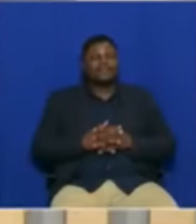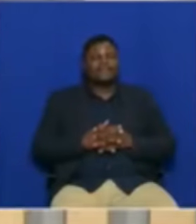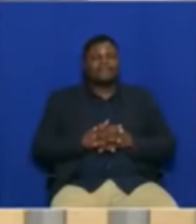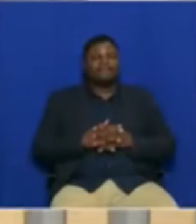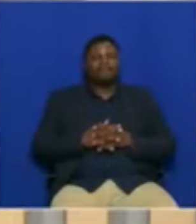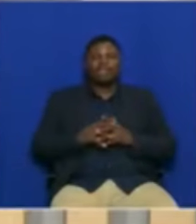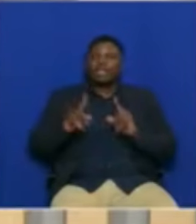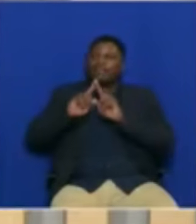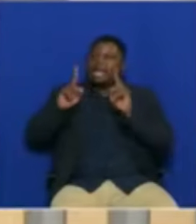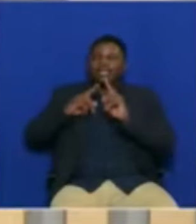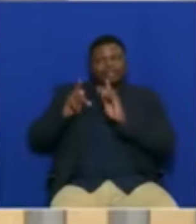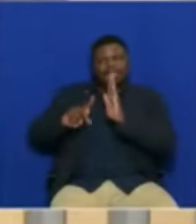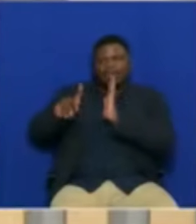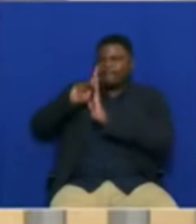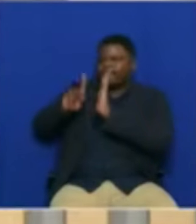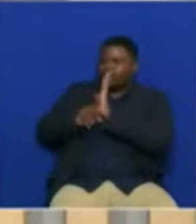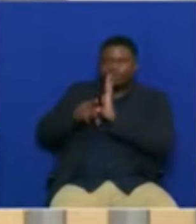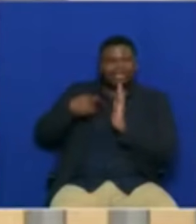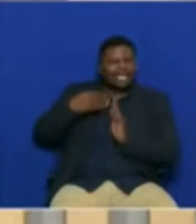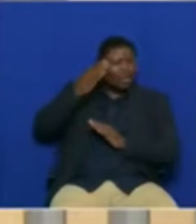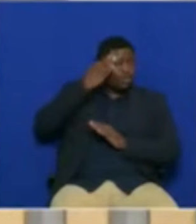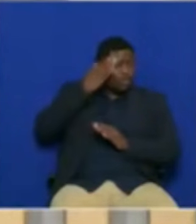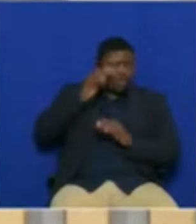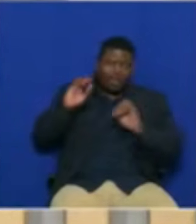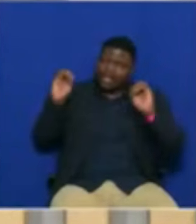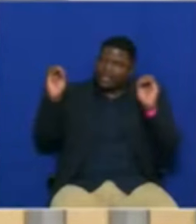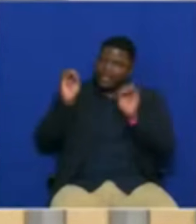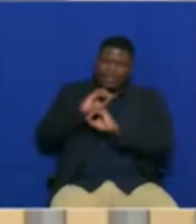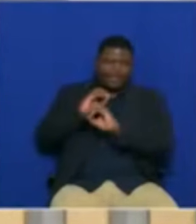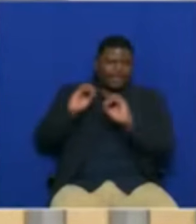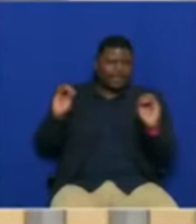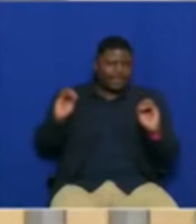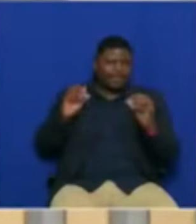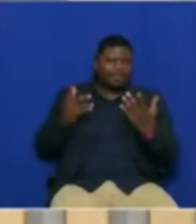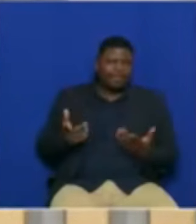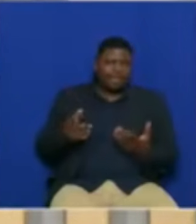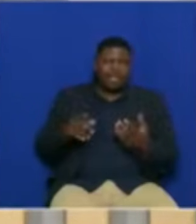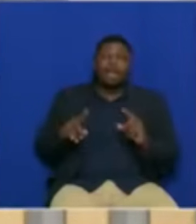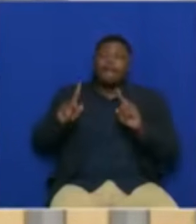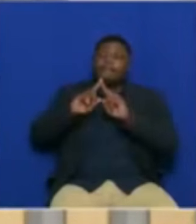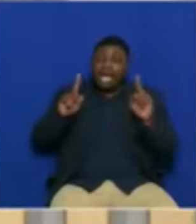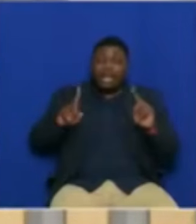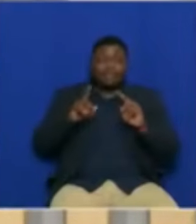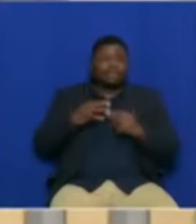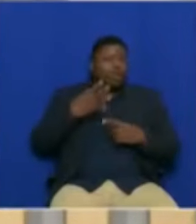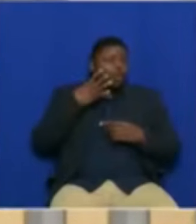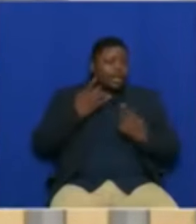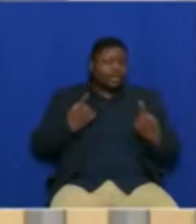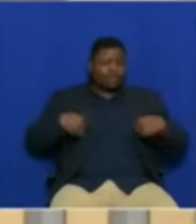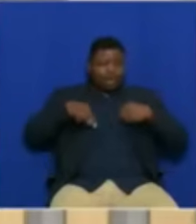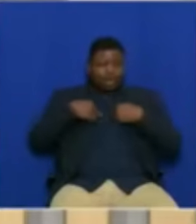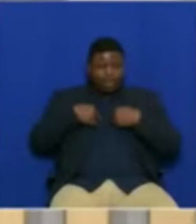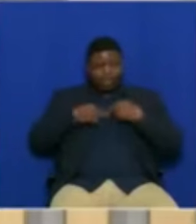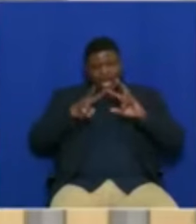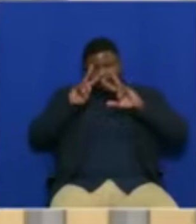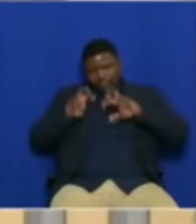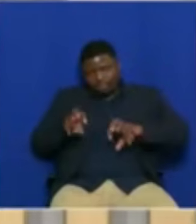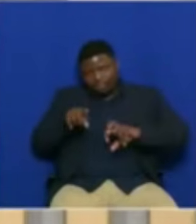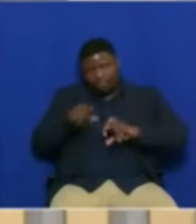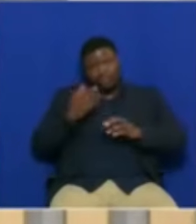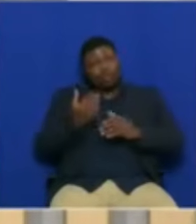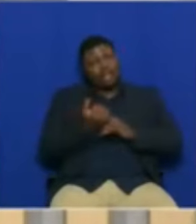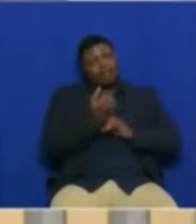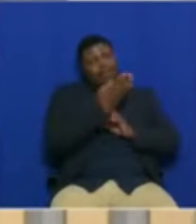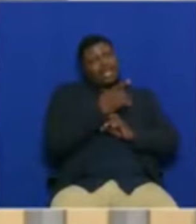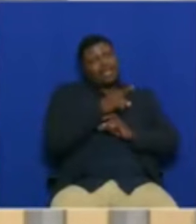you're ready and you're prepared to go for your apply for your warrants. You have your chief